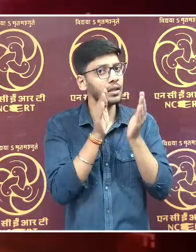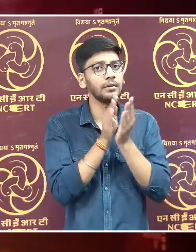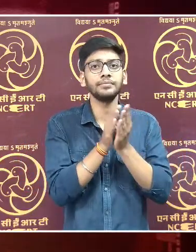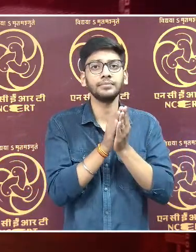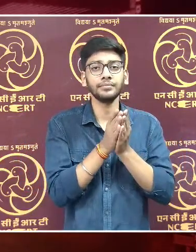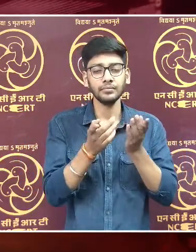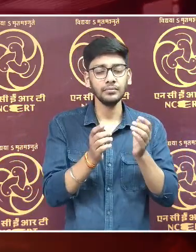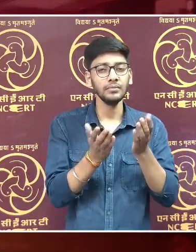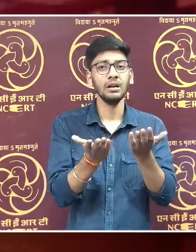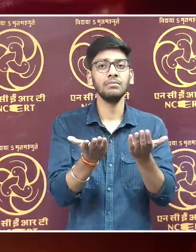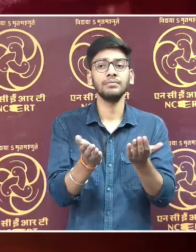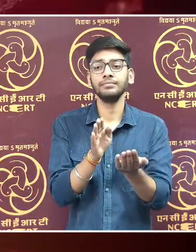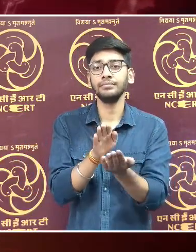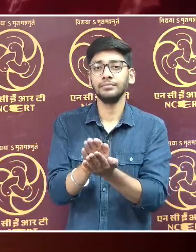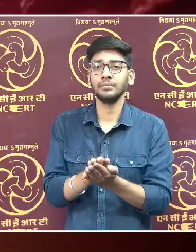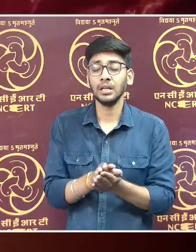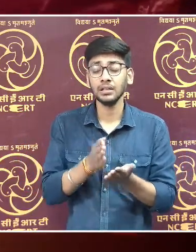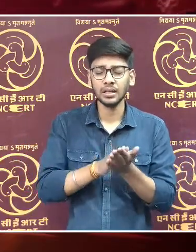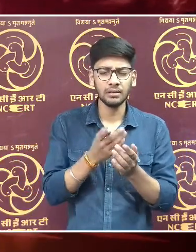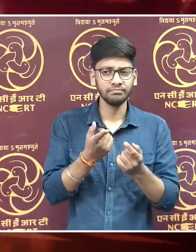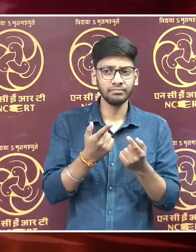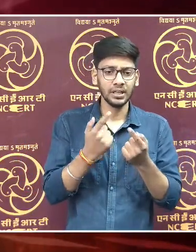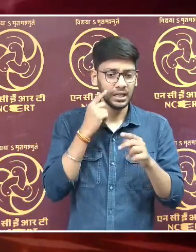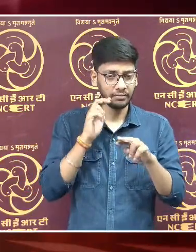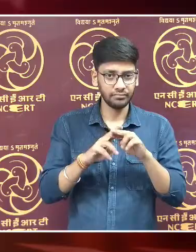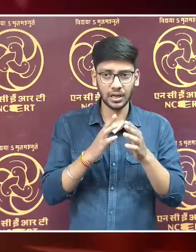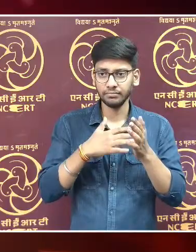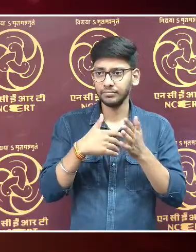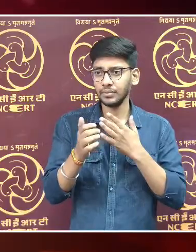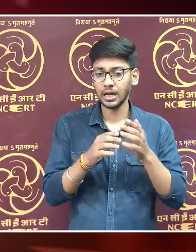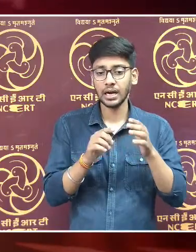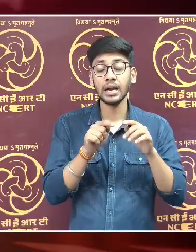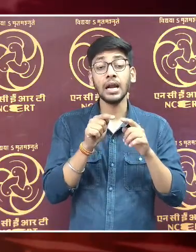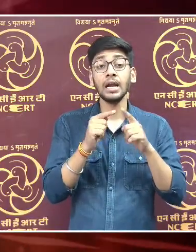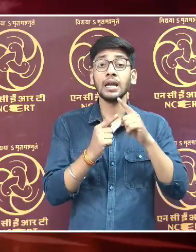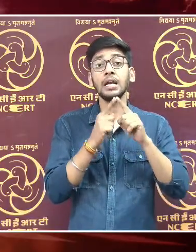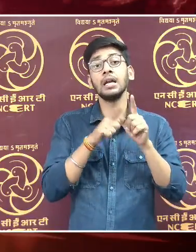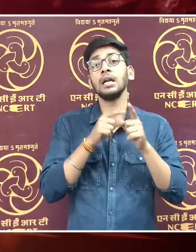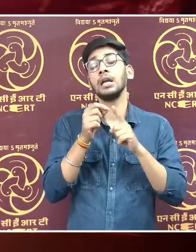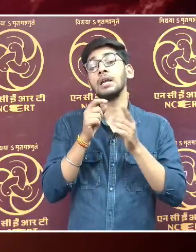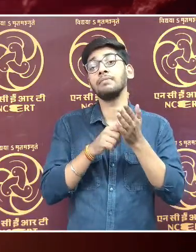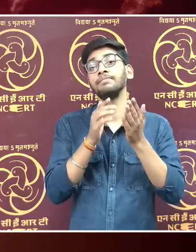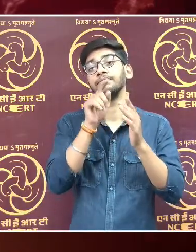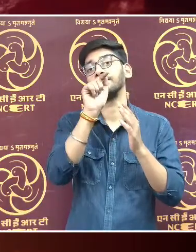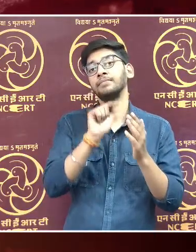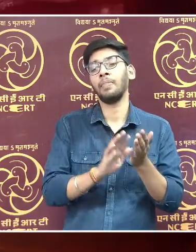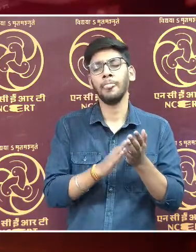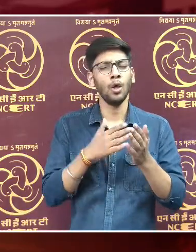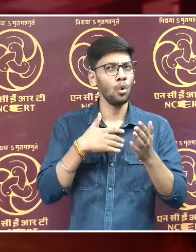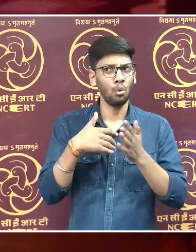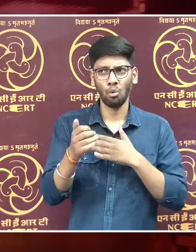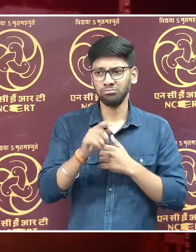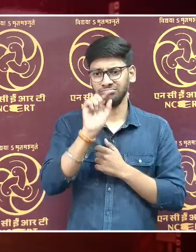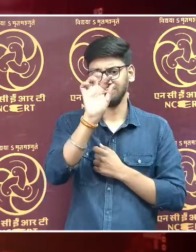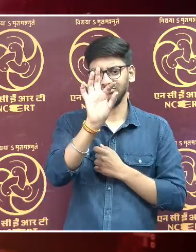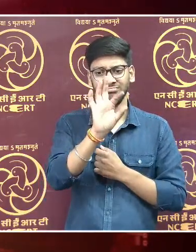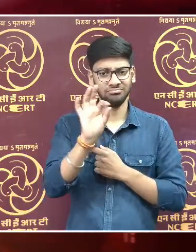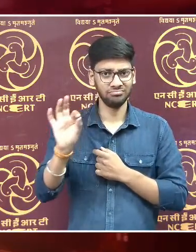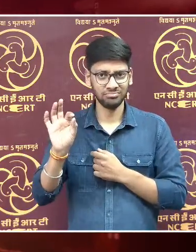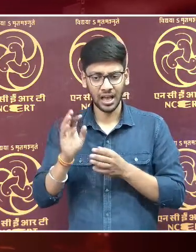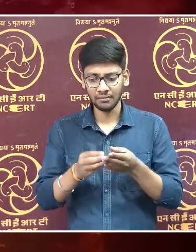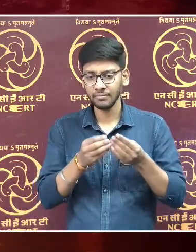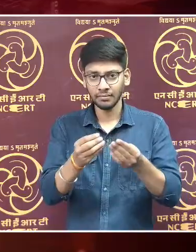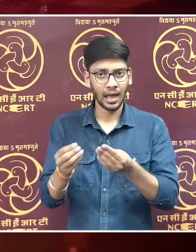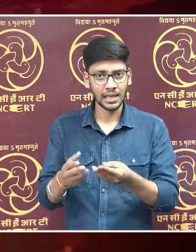available, which can be fitted depending upon the degree of hearing loss and type of hearing loss. We cannot just select any one model and then give it to